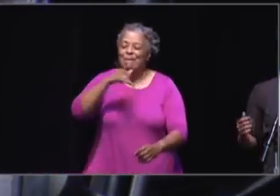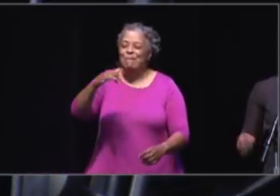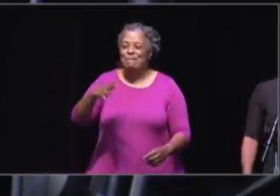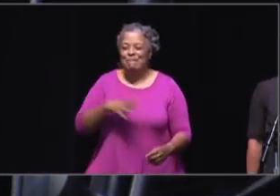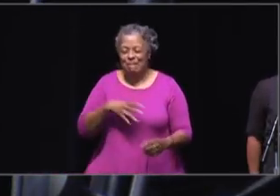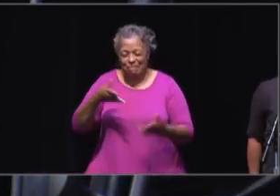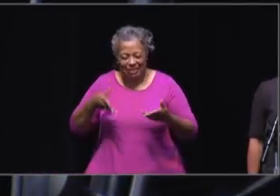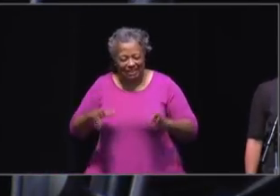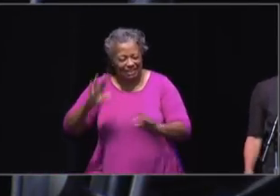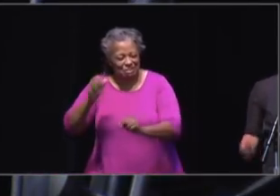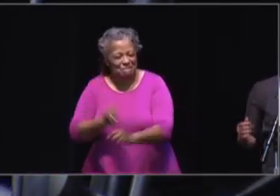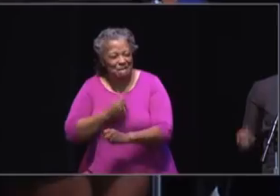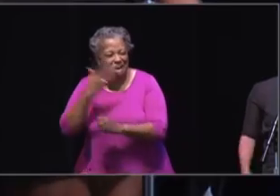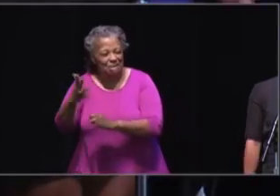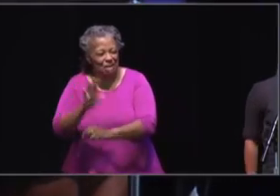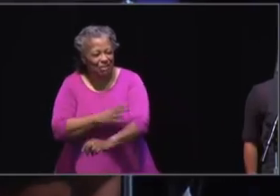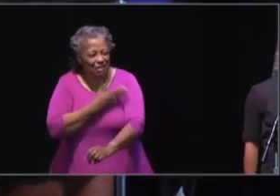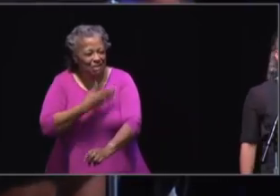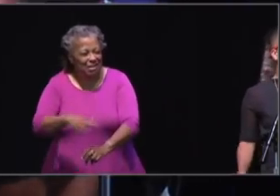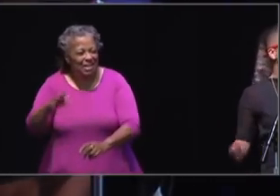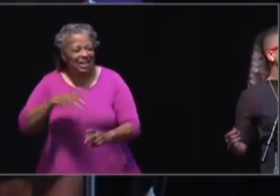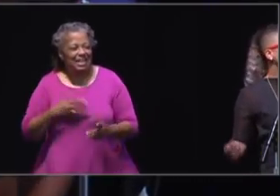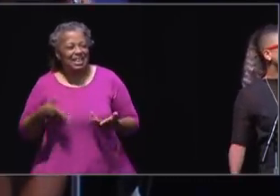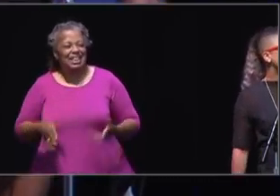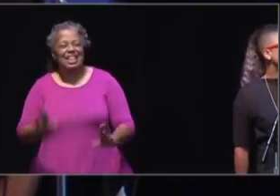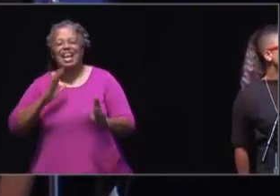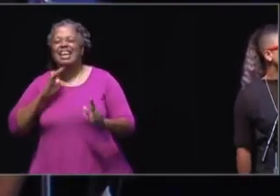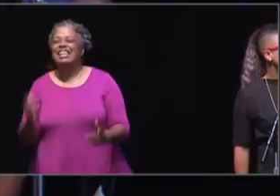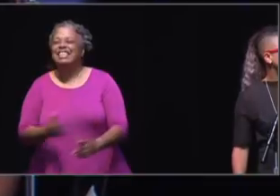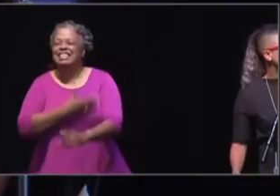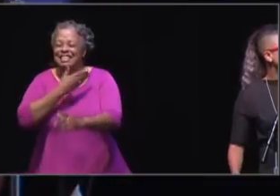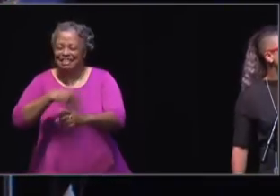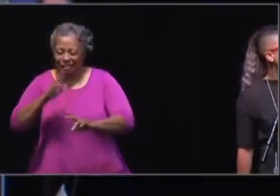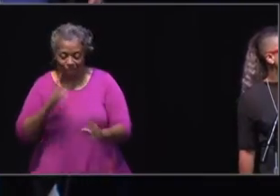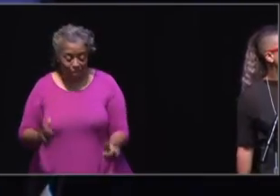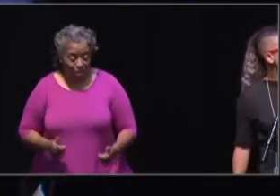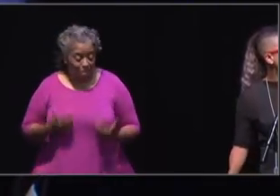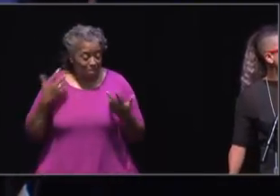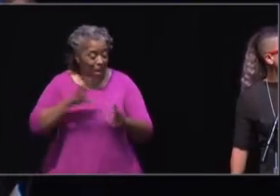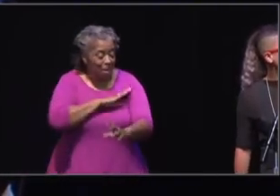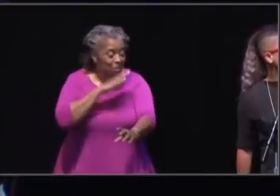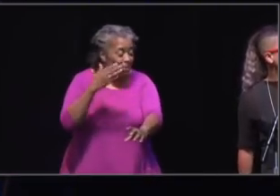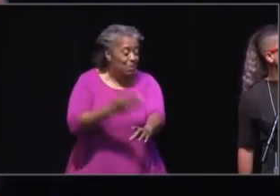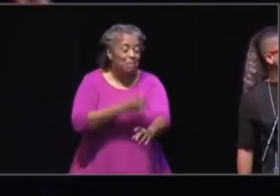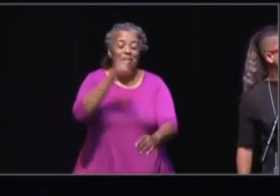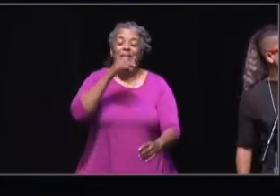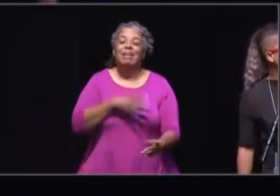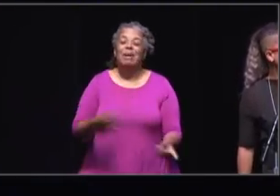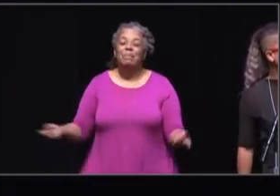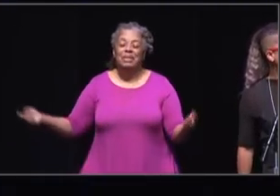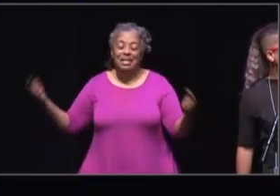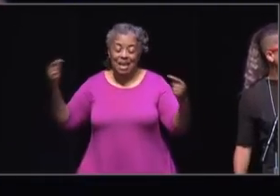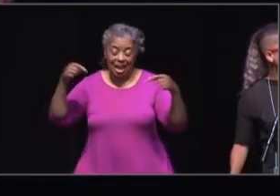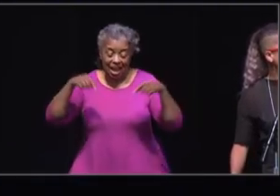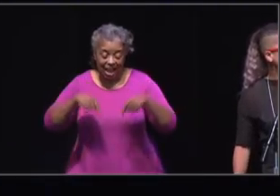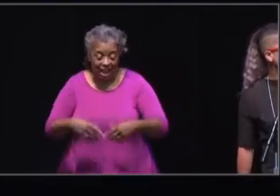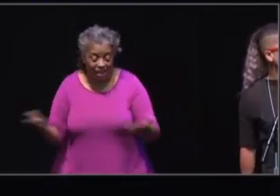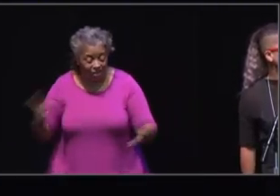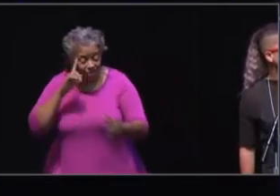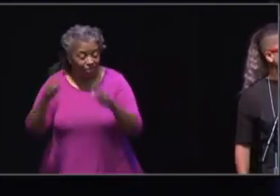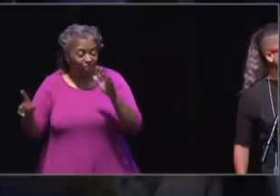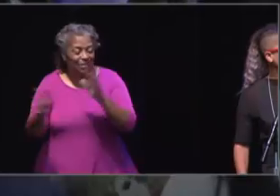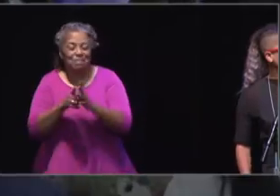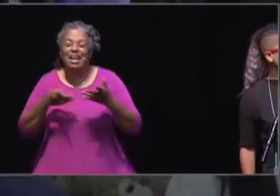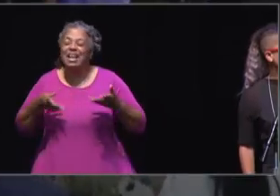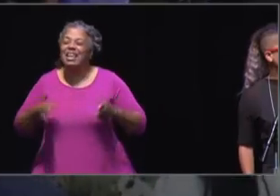us sing. Now let us sing till the power of the women come down. Now